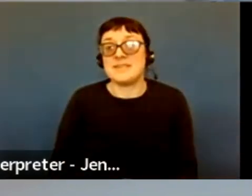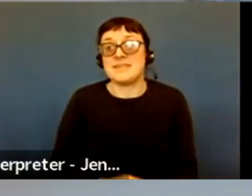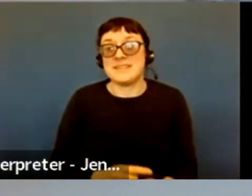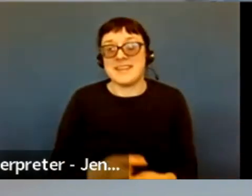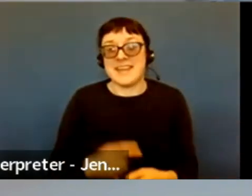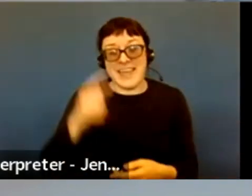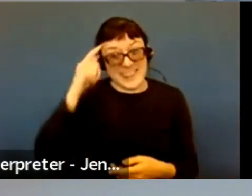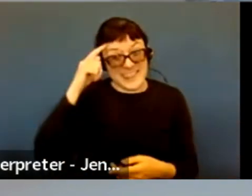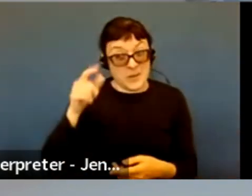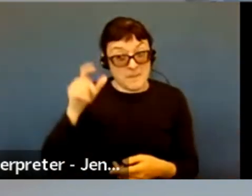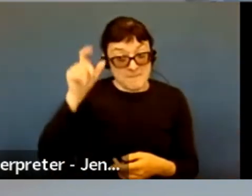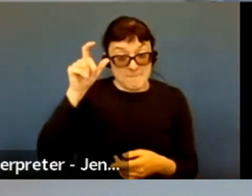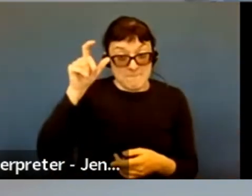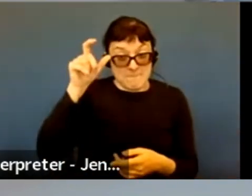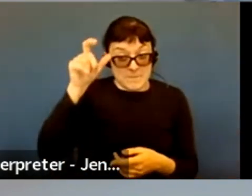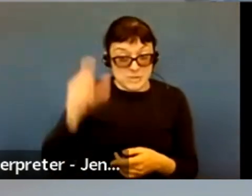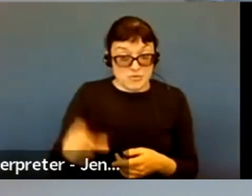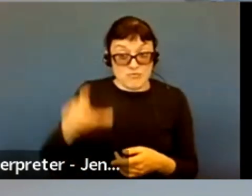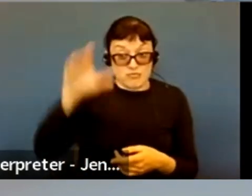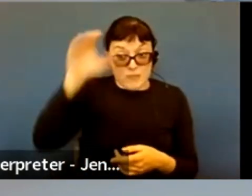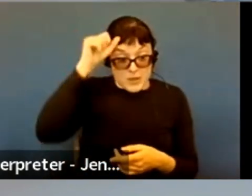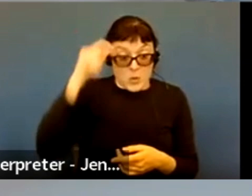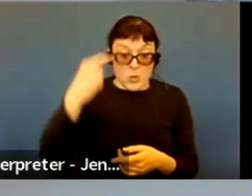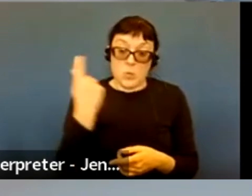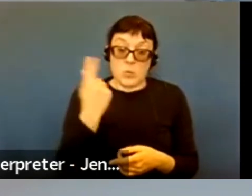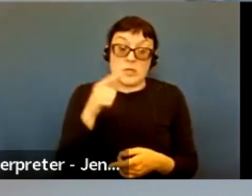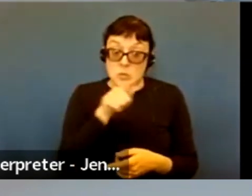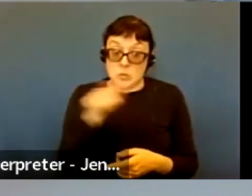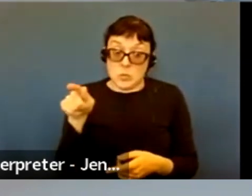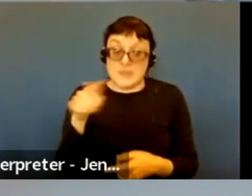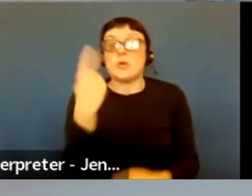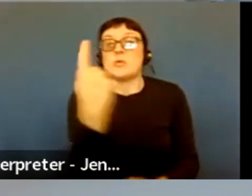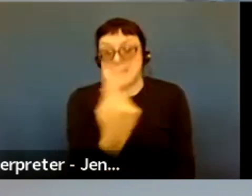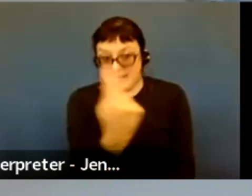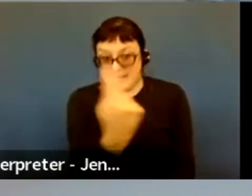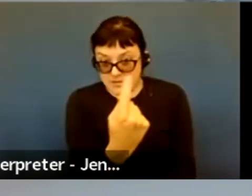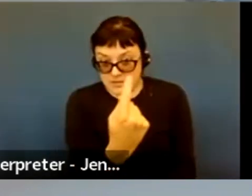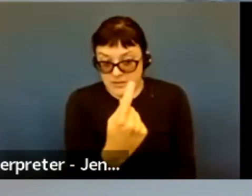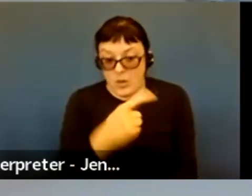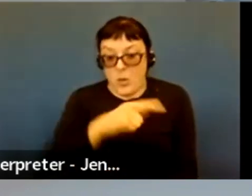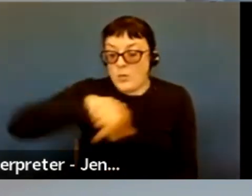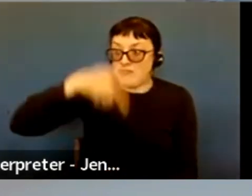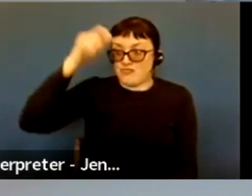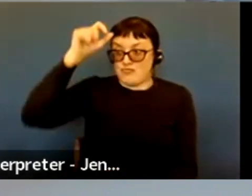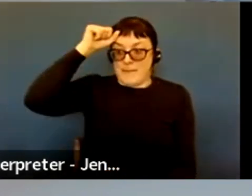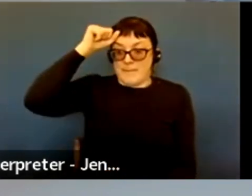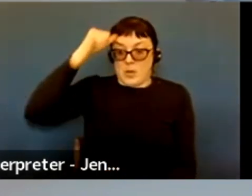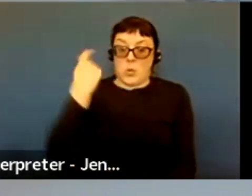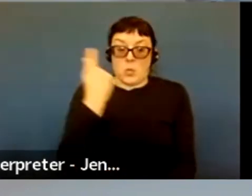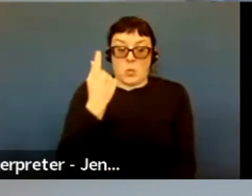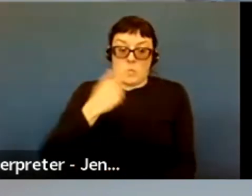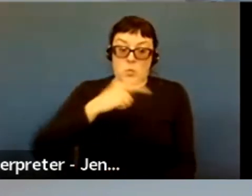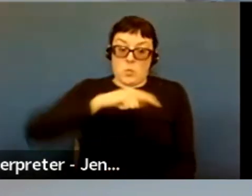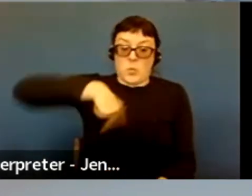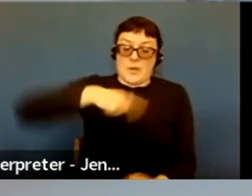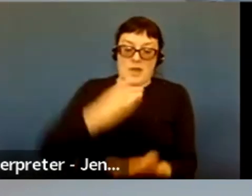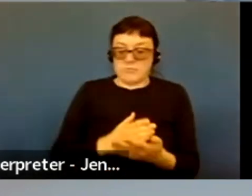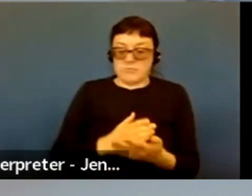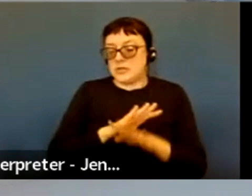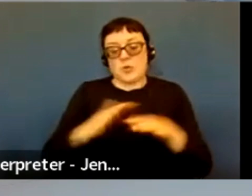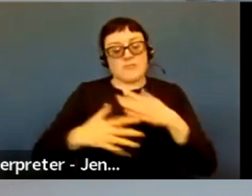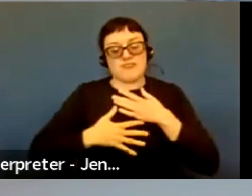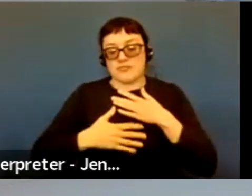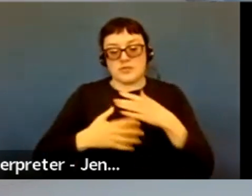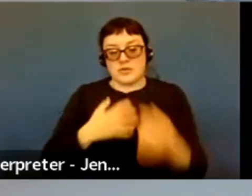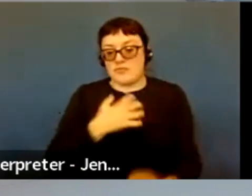I think the person that has to remember who you are is you, that we have to remember who we are and be absolutely unafraid,